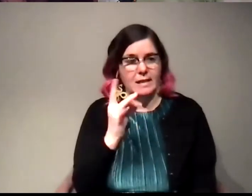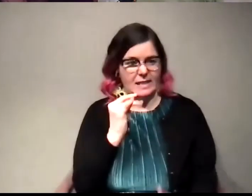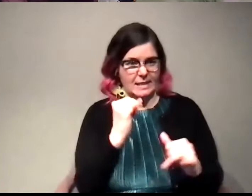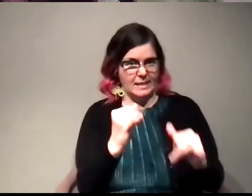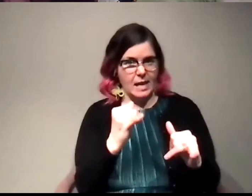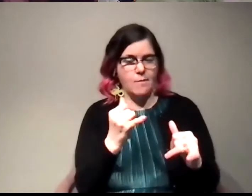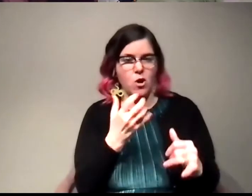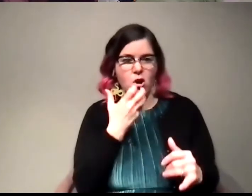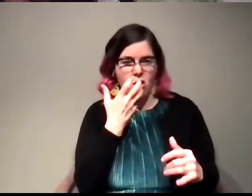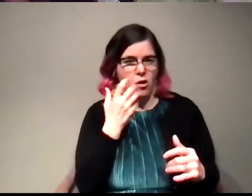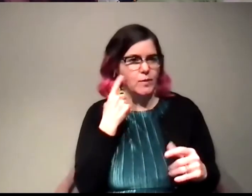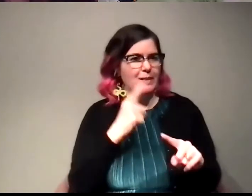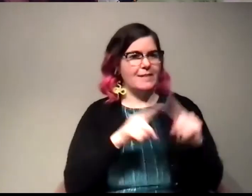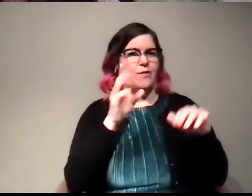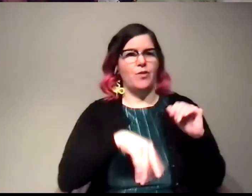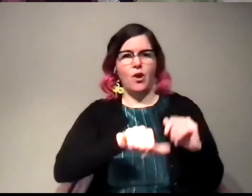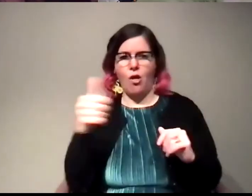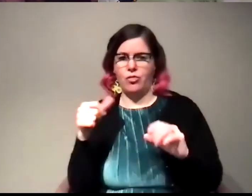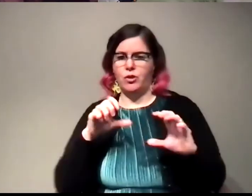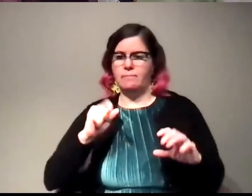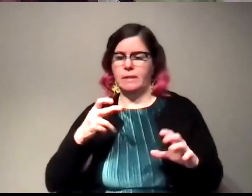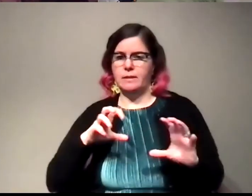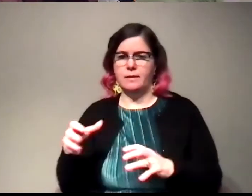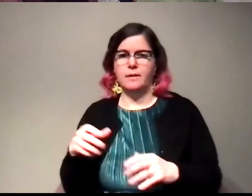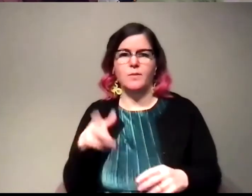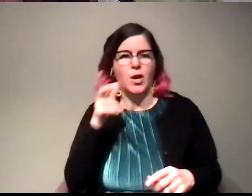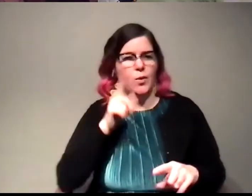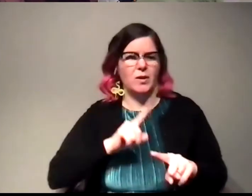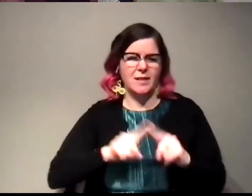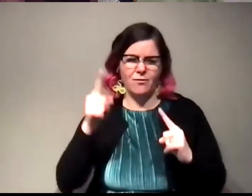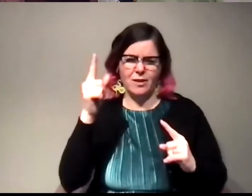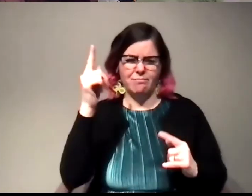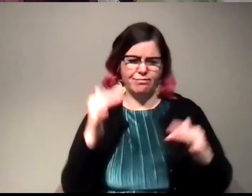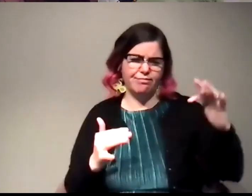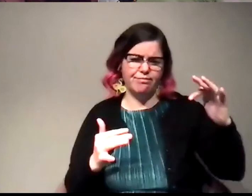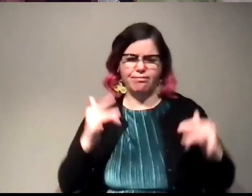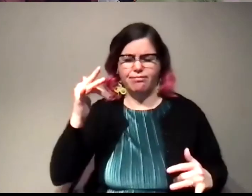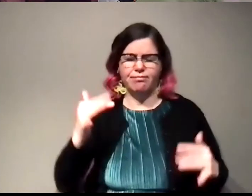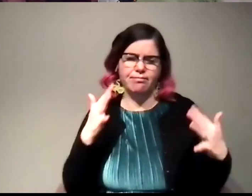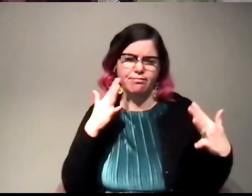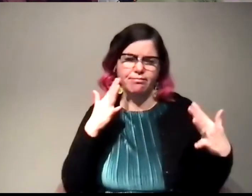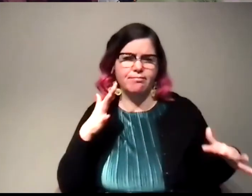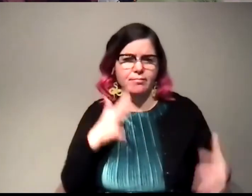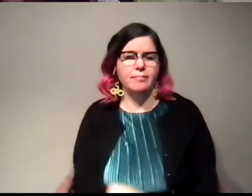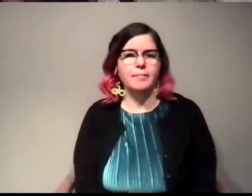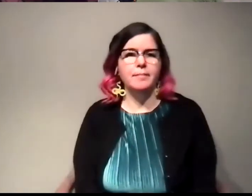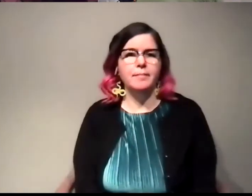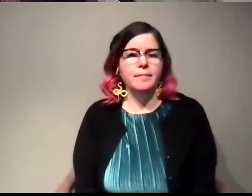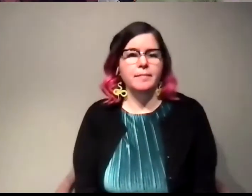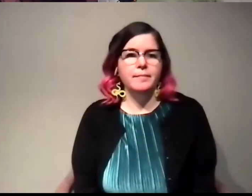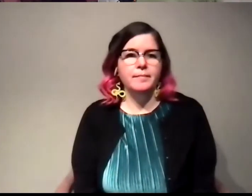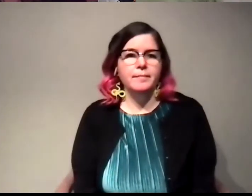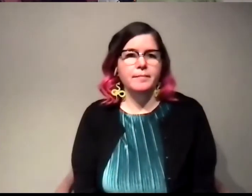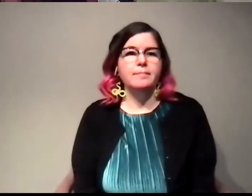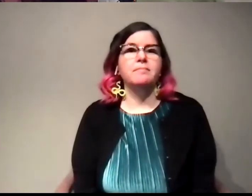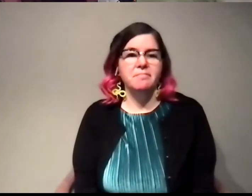want the call to sound different from all the other calls. So that's why you hear such a huge variety of, you know, these different types of frog calls.